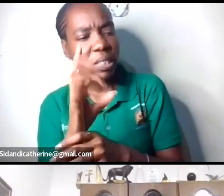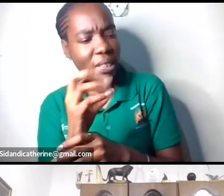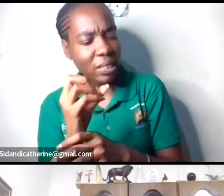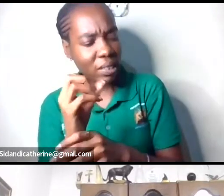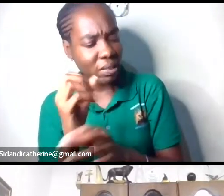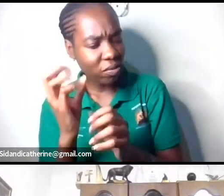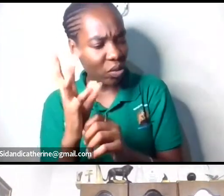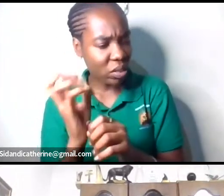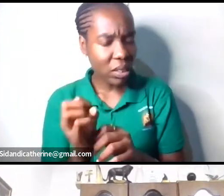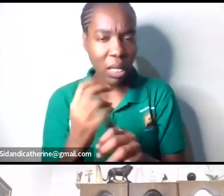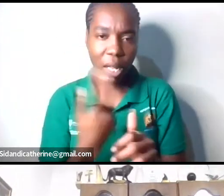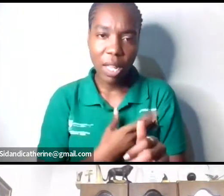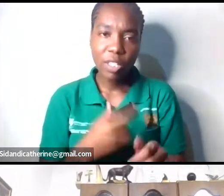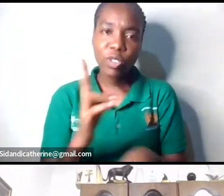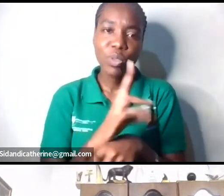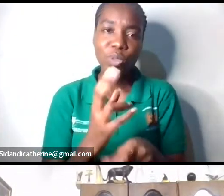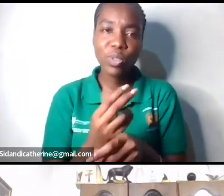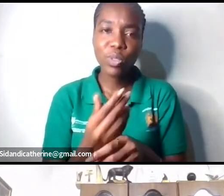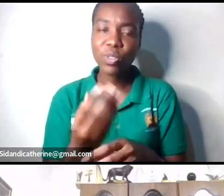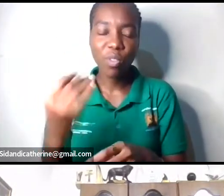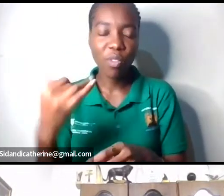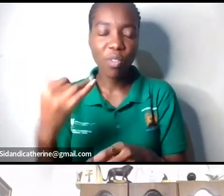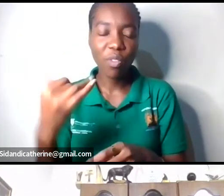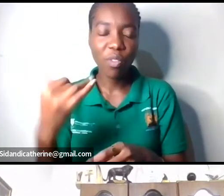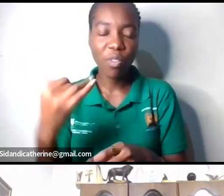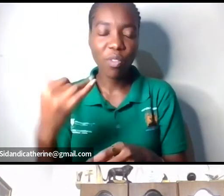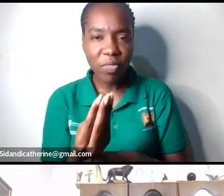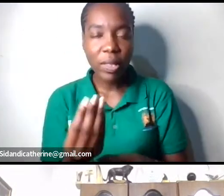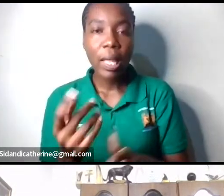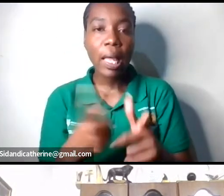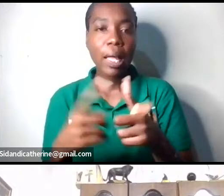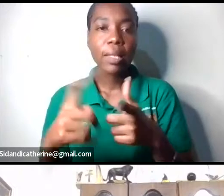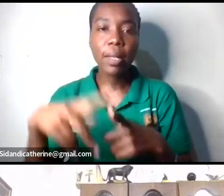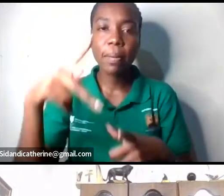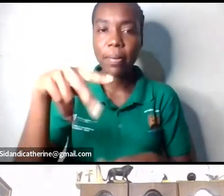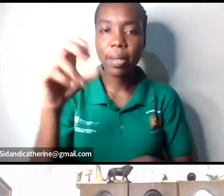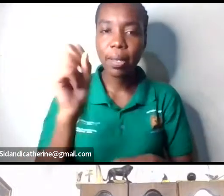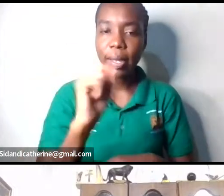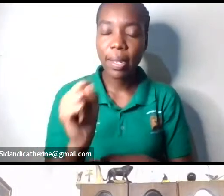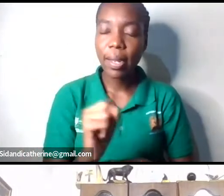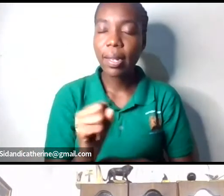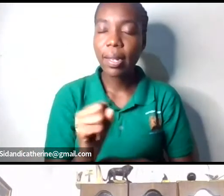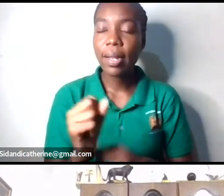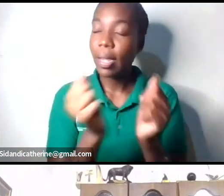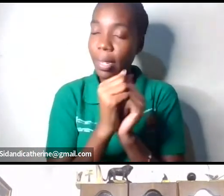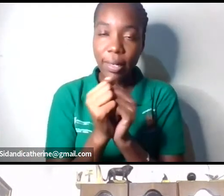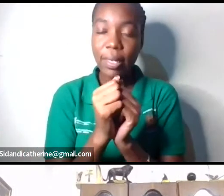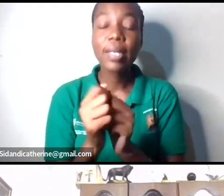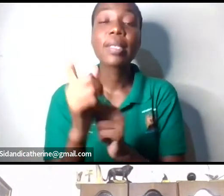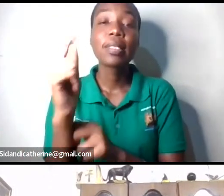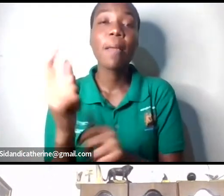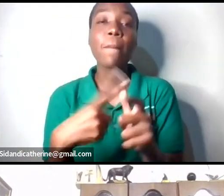rotary phone and you go to P&T and you put a box